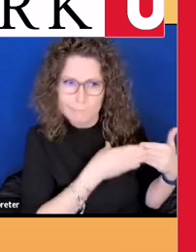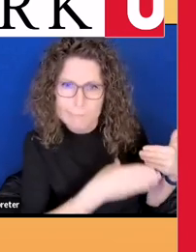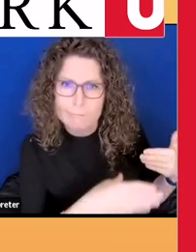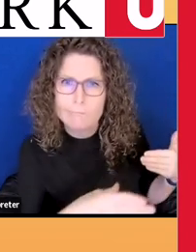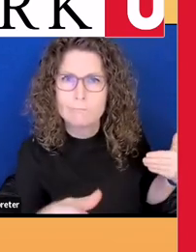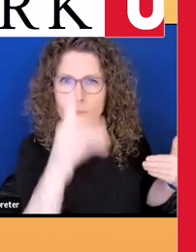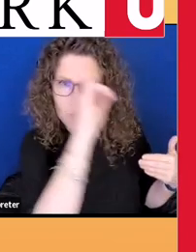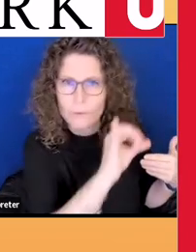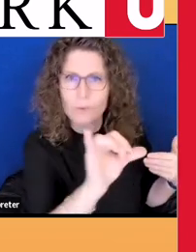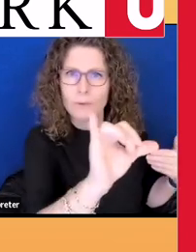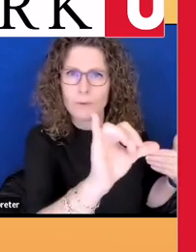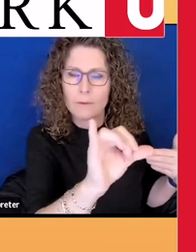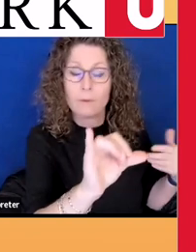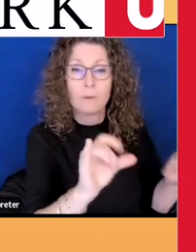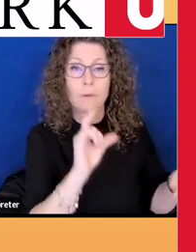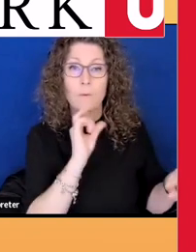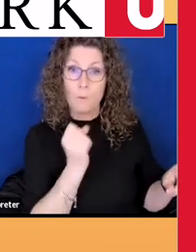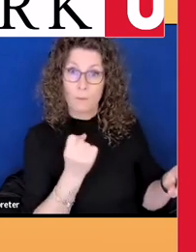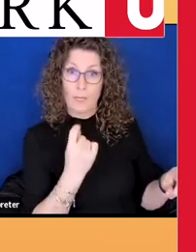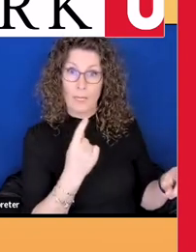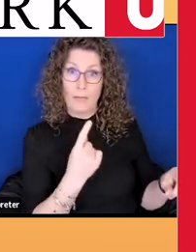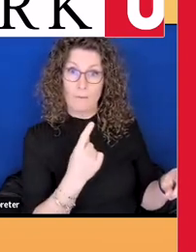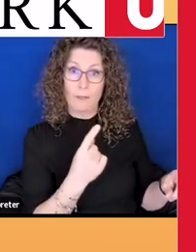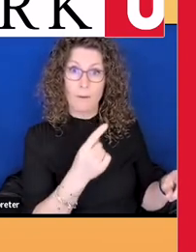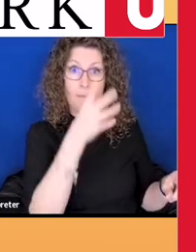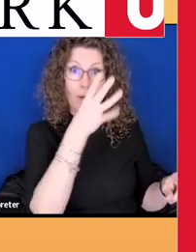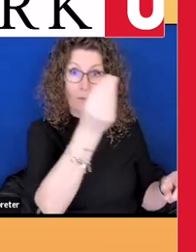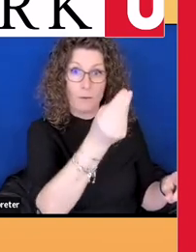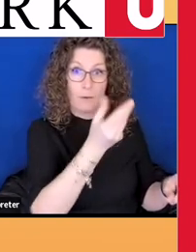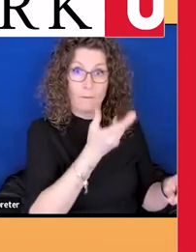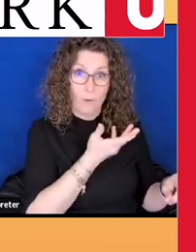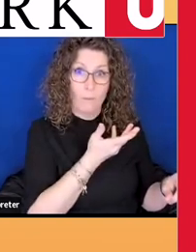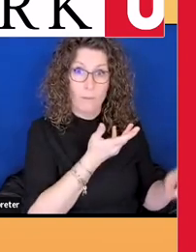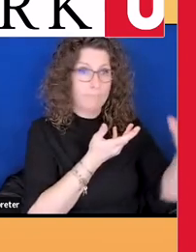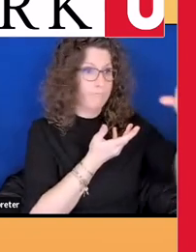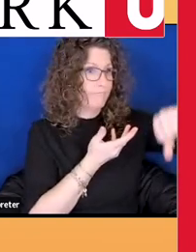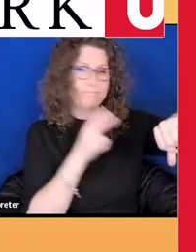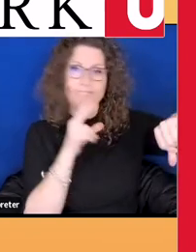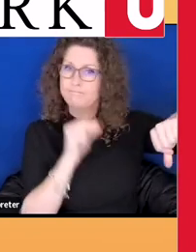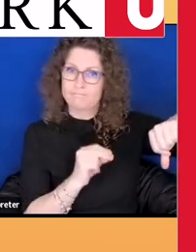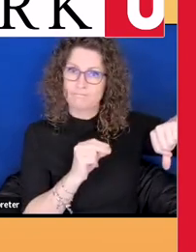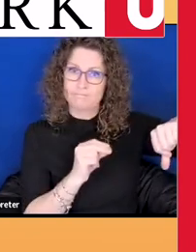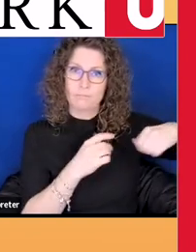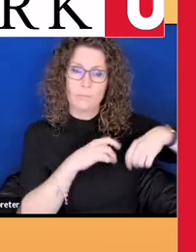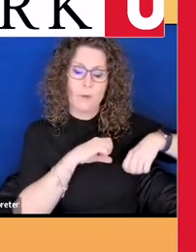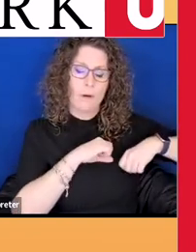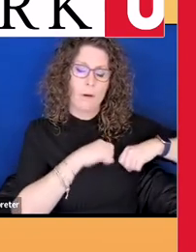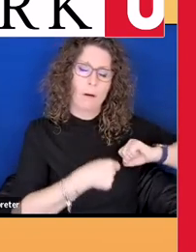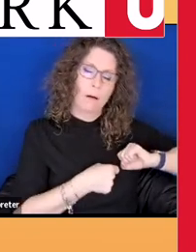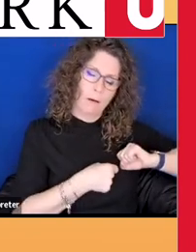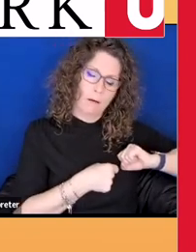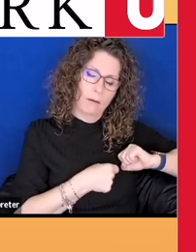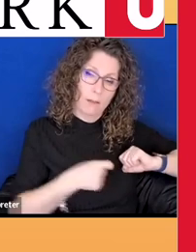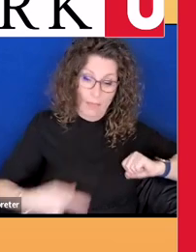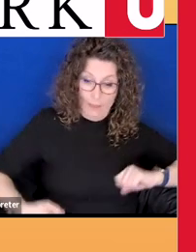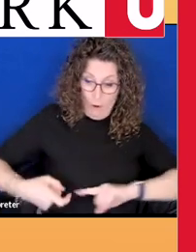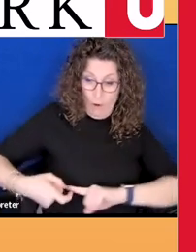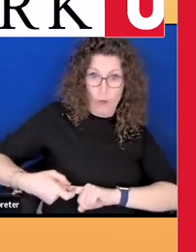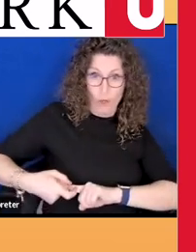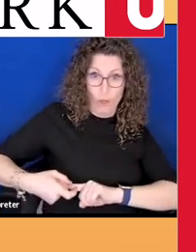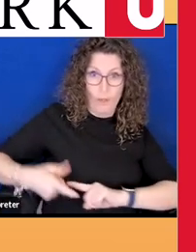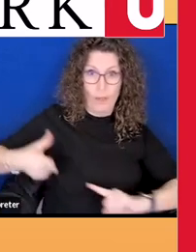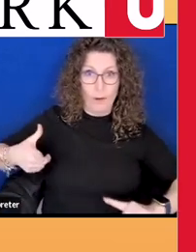mother turned me down and broke my heart. Her finger let go and the child stumbled, disoriented.